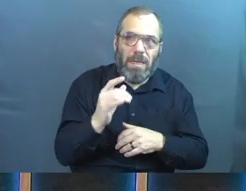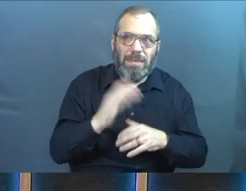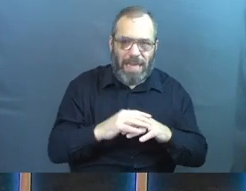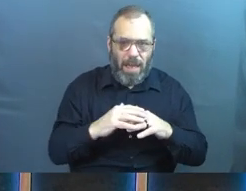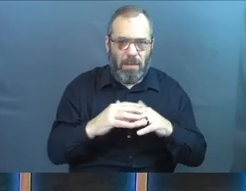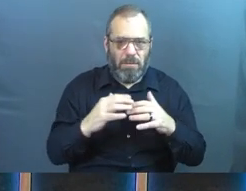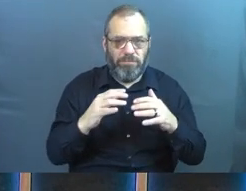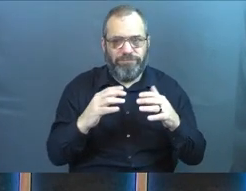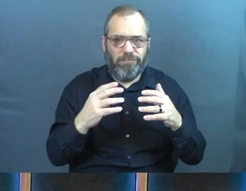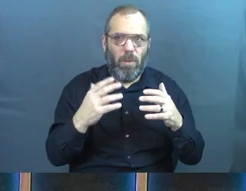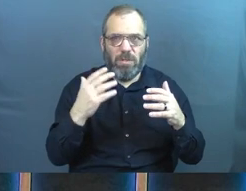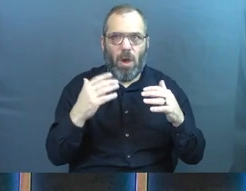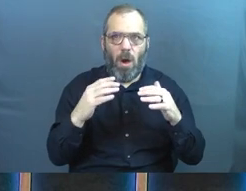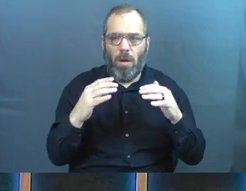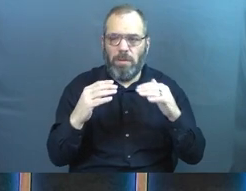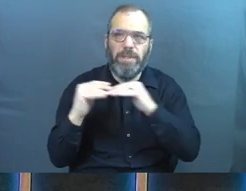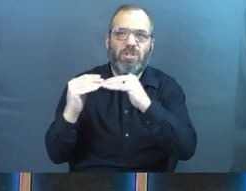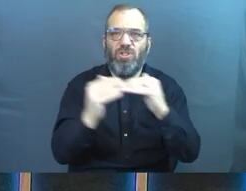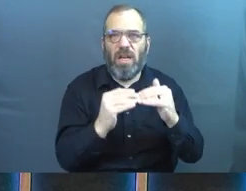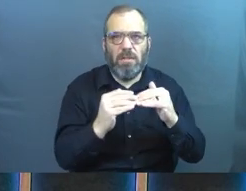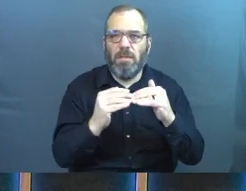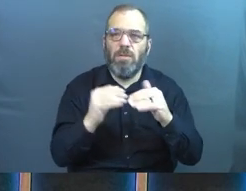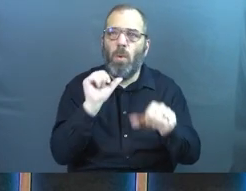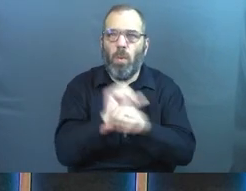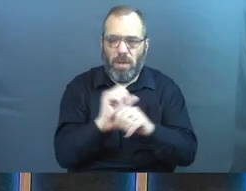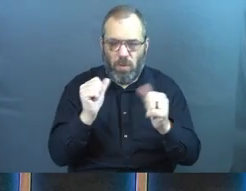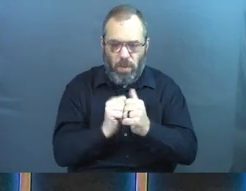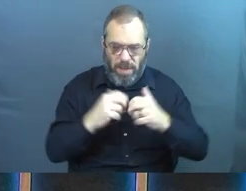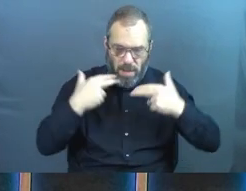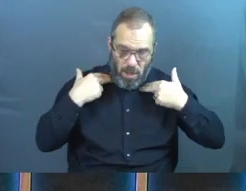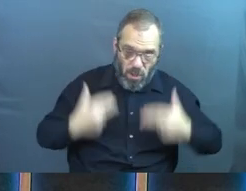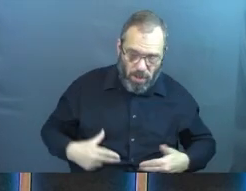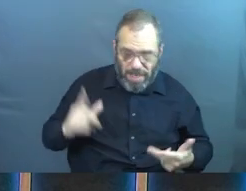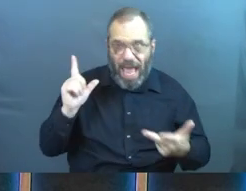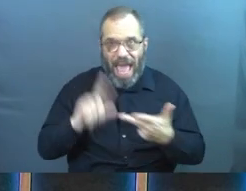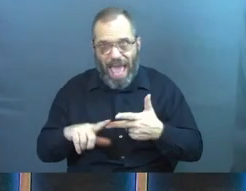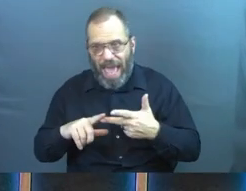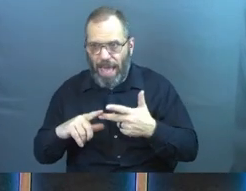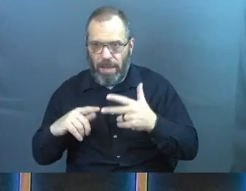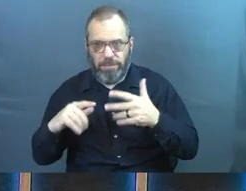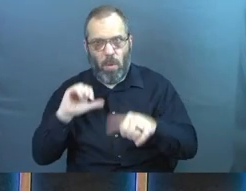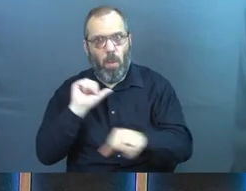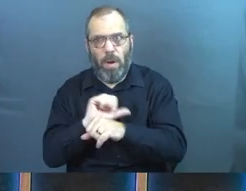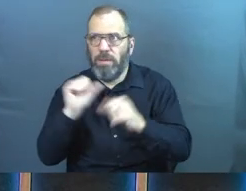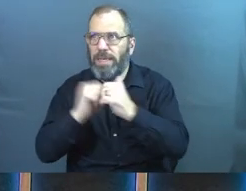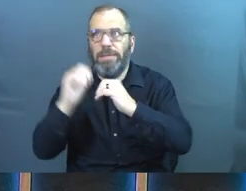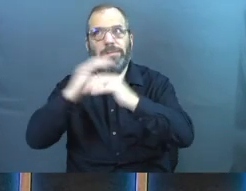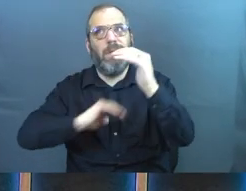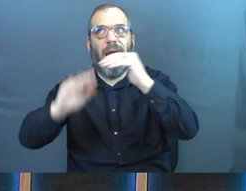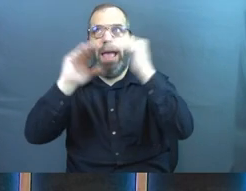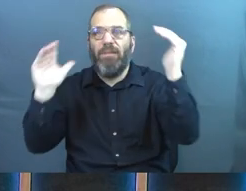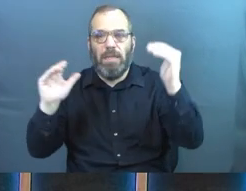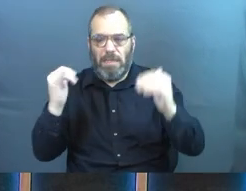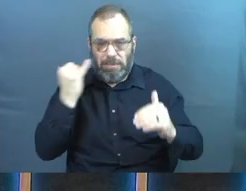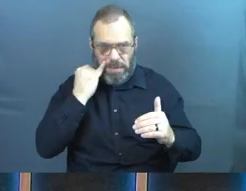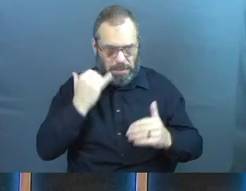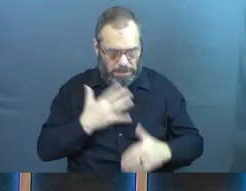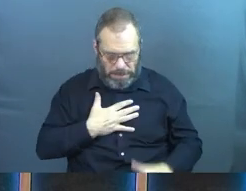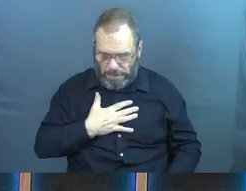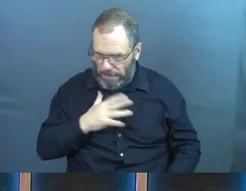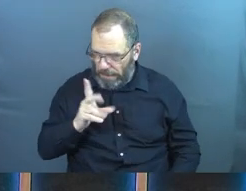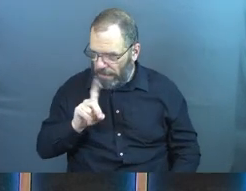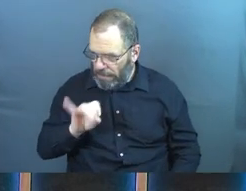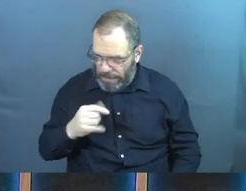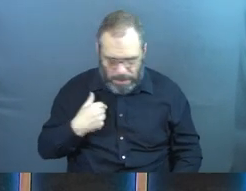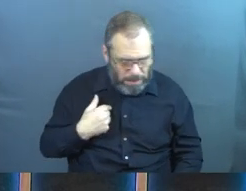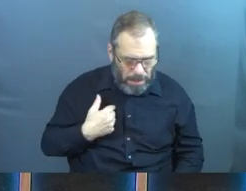justice works. It works on a human level, and we know it must work at a cosmic level. That if I've done all these things,